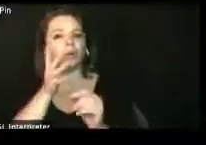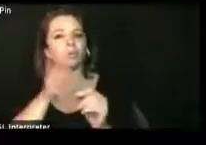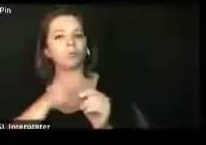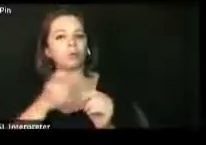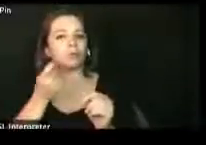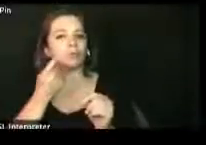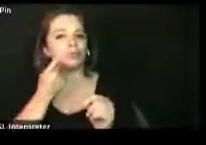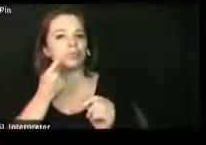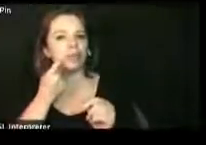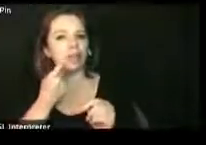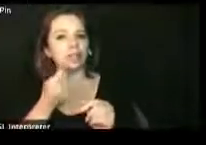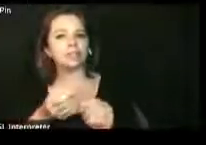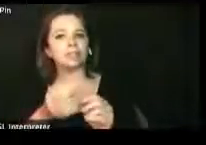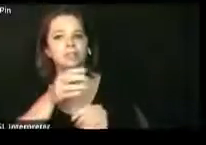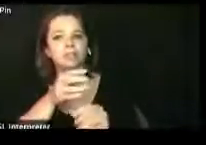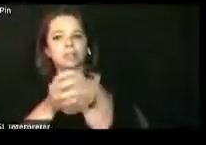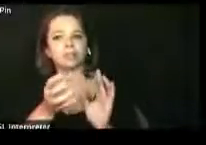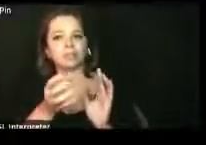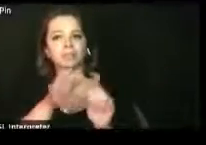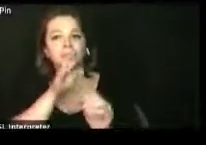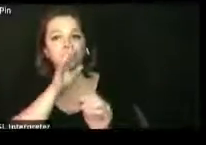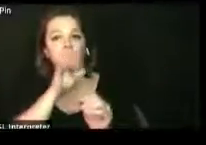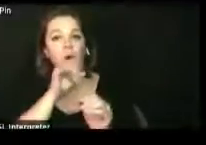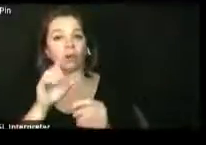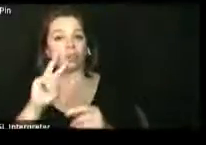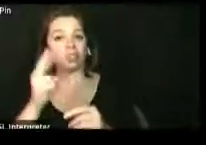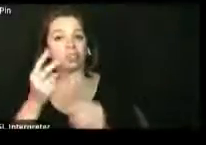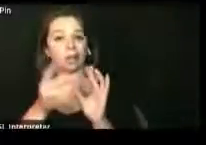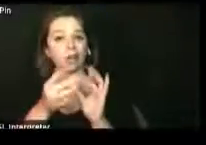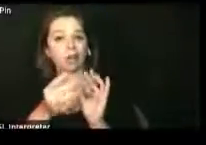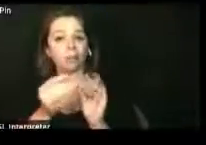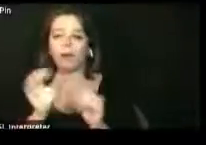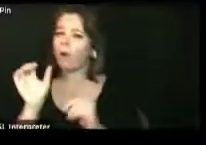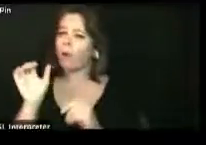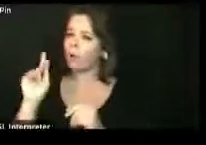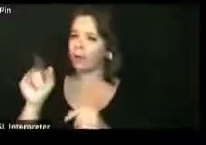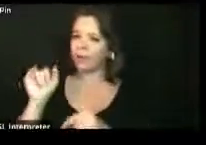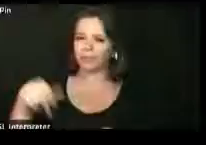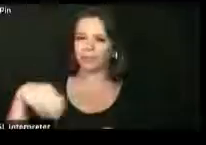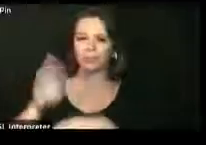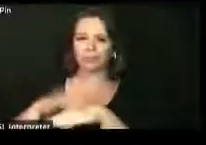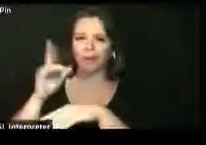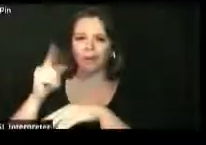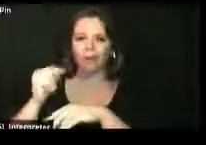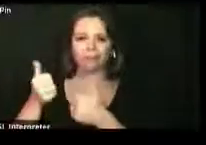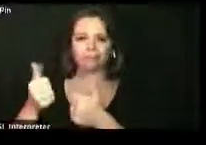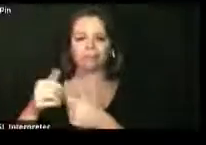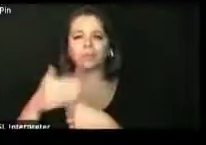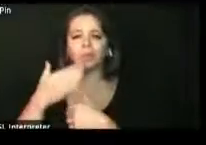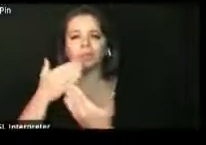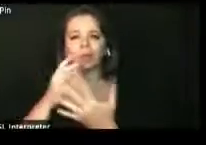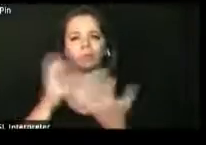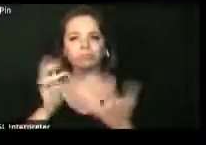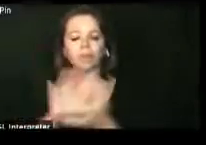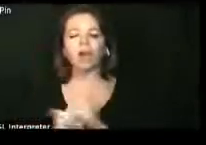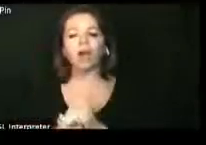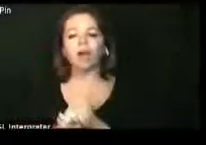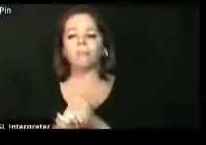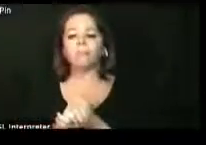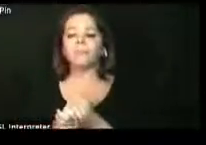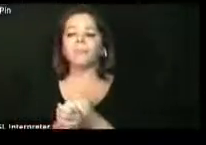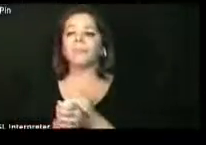comment. All right. Well, you're on it. Thank you very much. We are